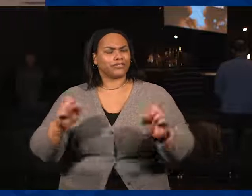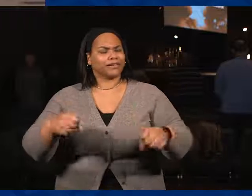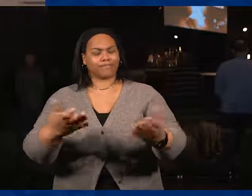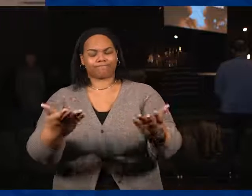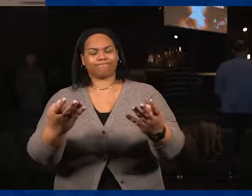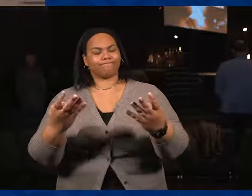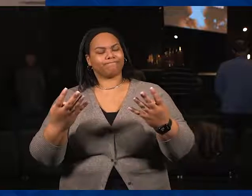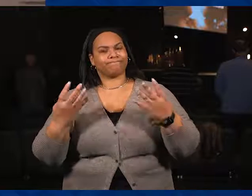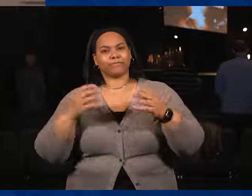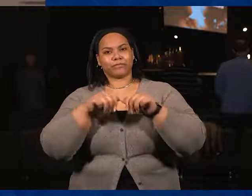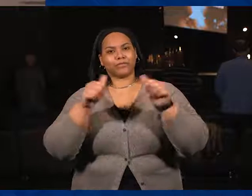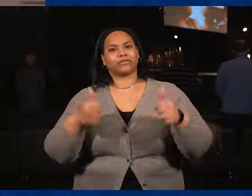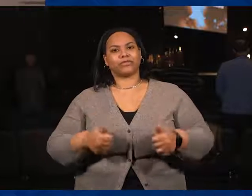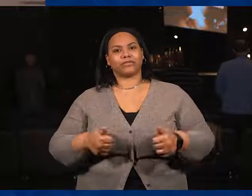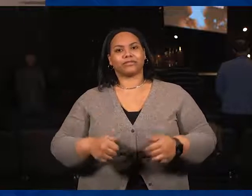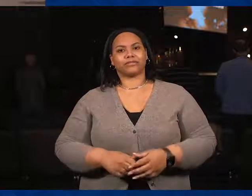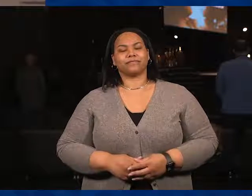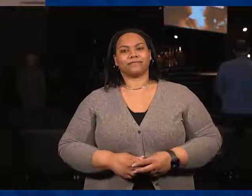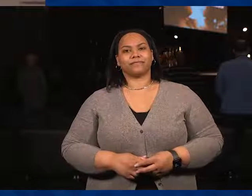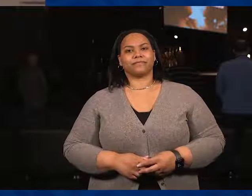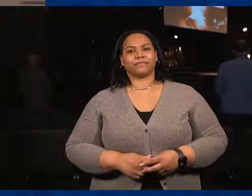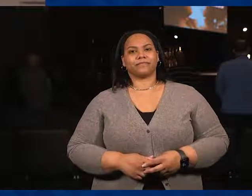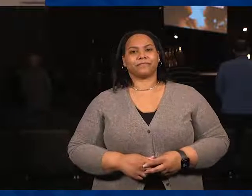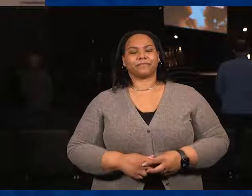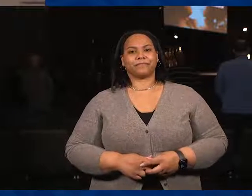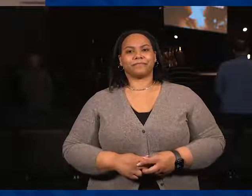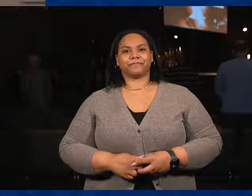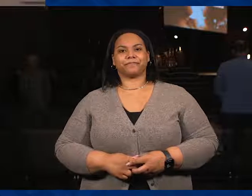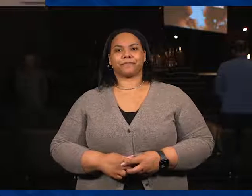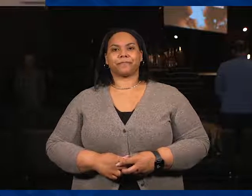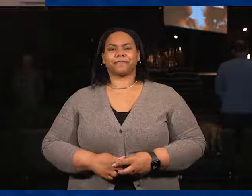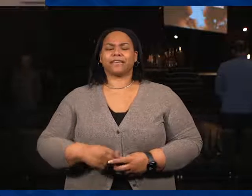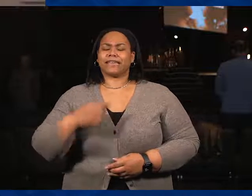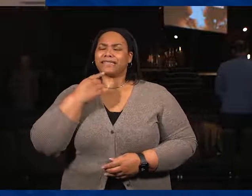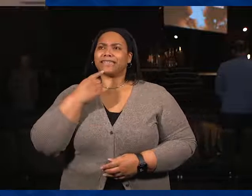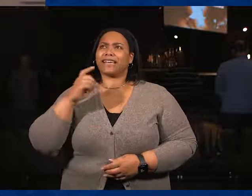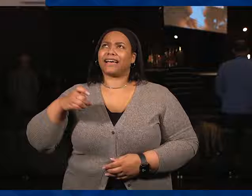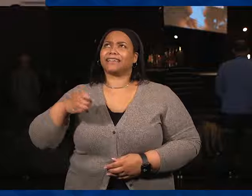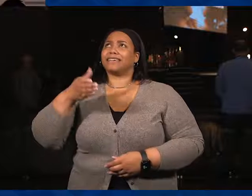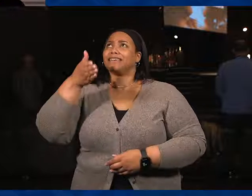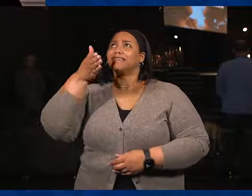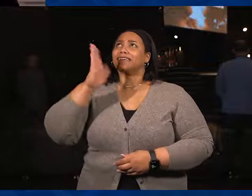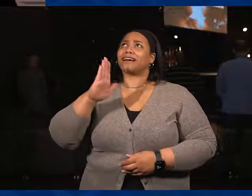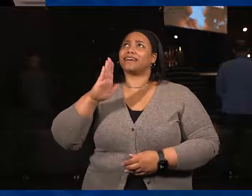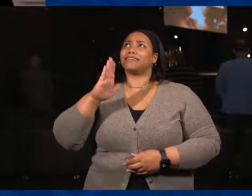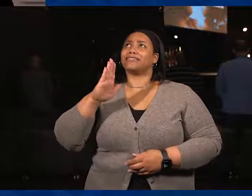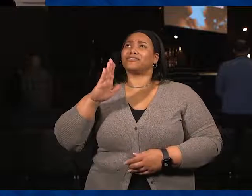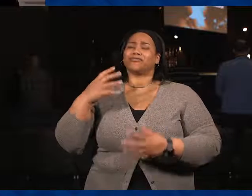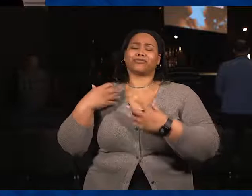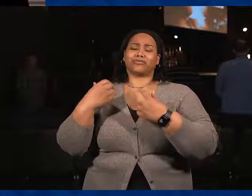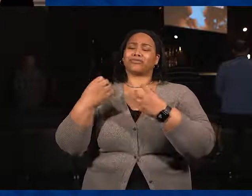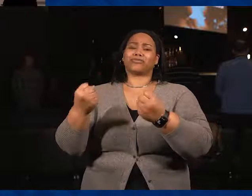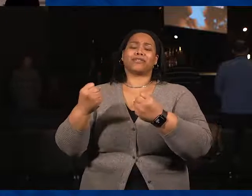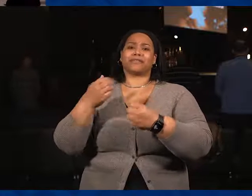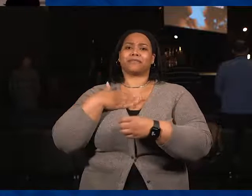come right now, even in faith, saying, I need God to fortify my